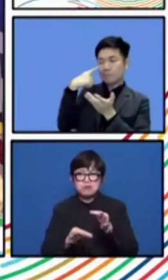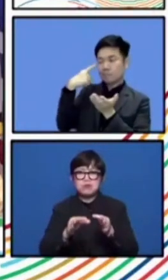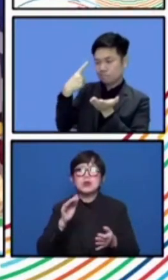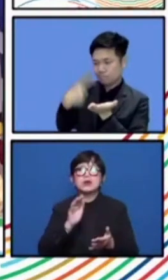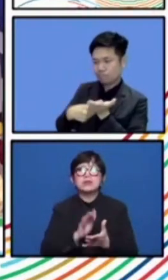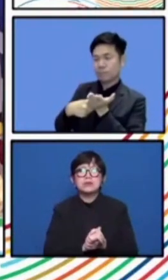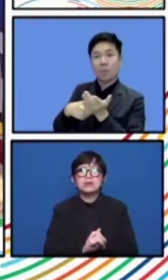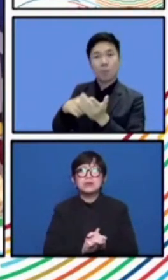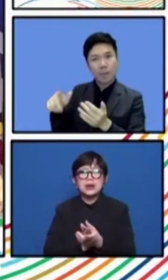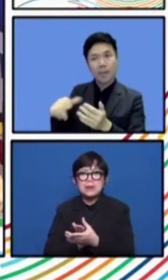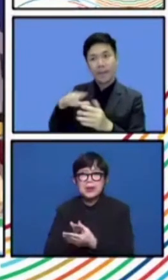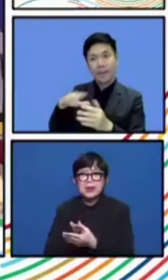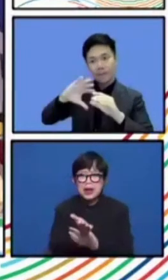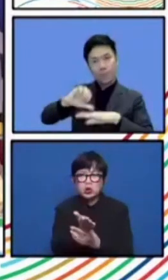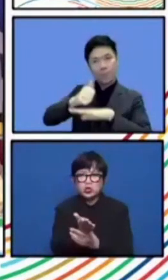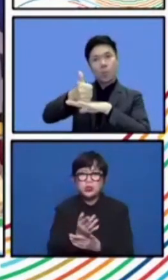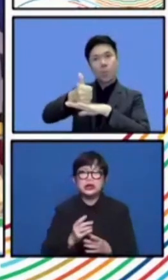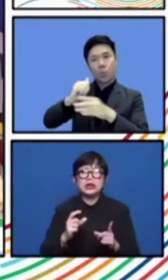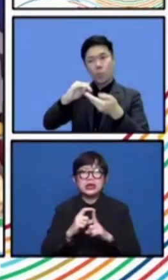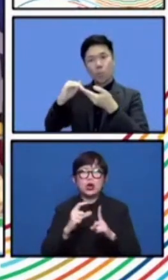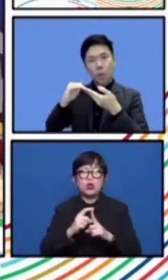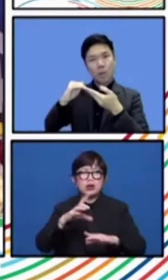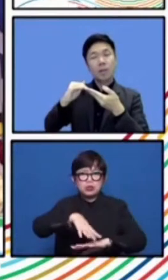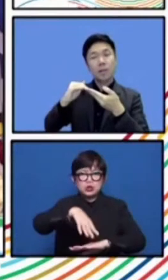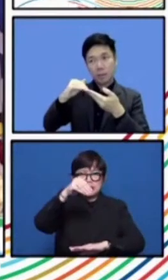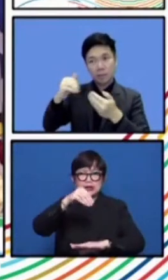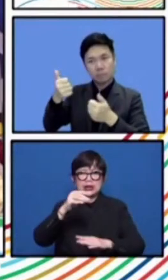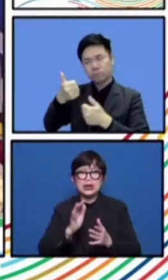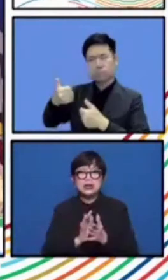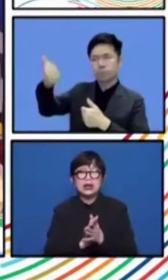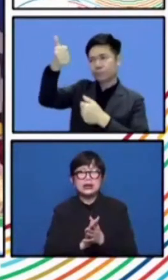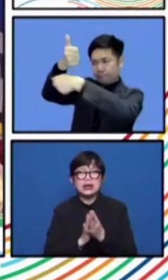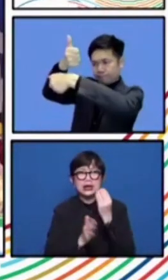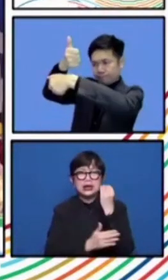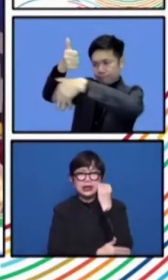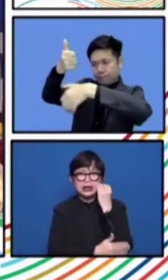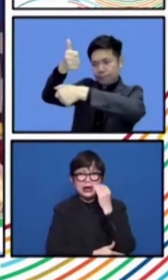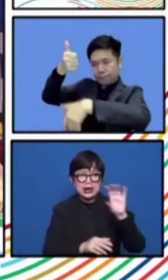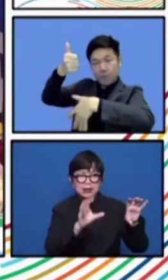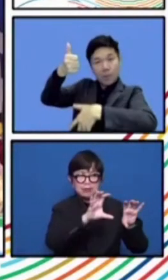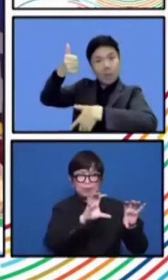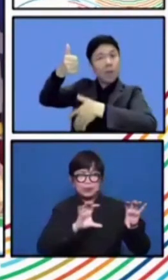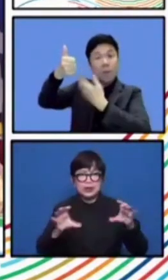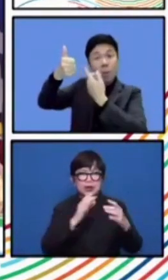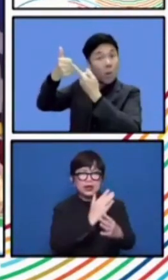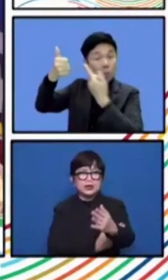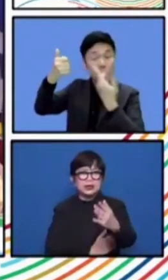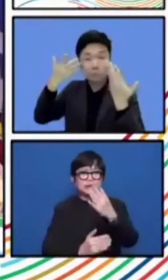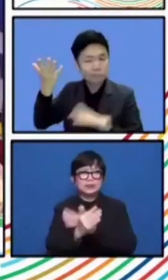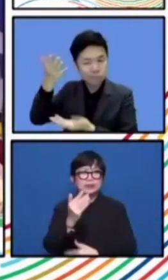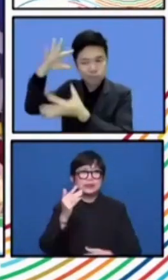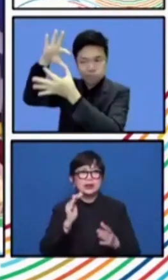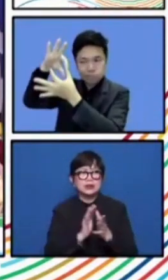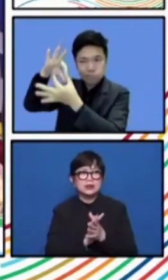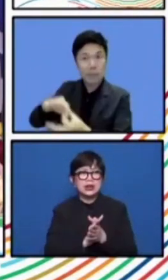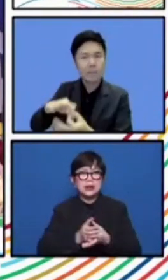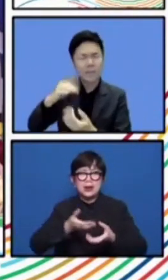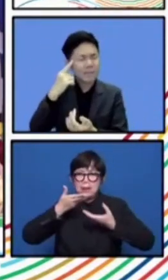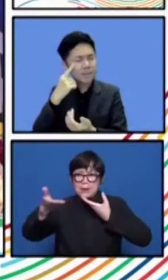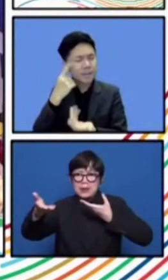at the national level as well as the state level on policies whose issues in disability sector